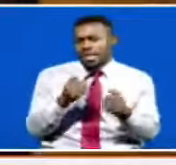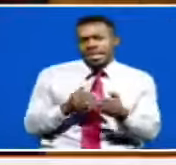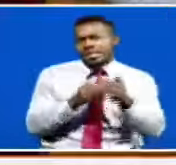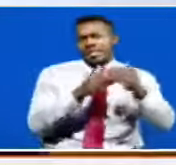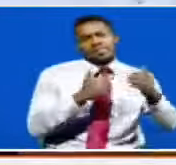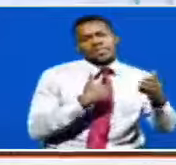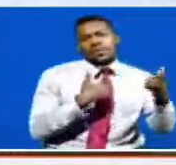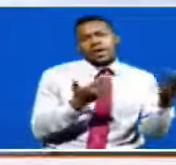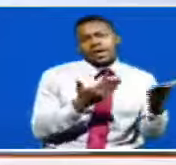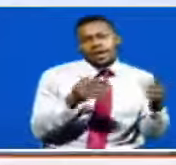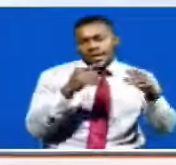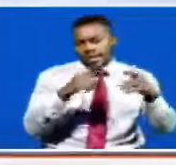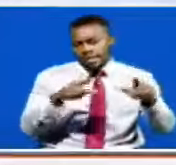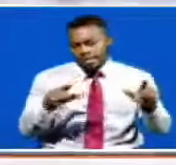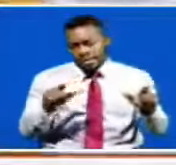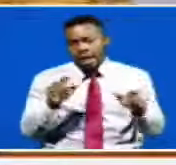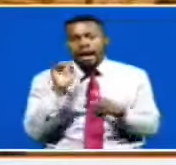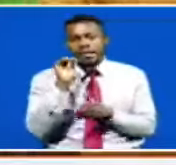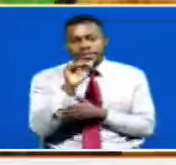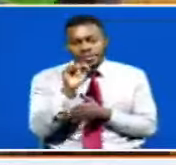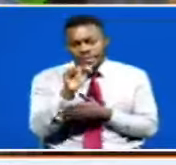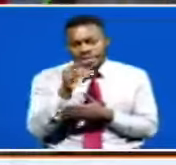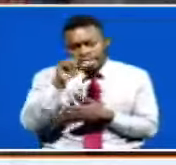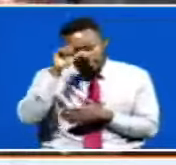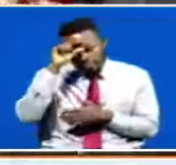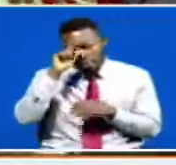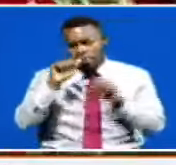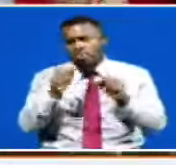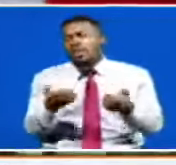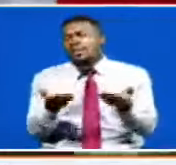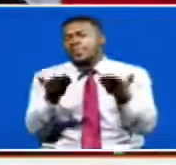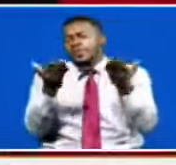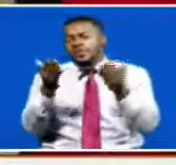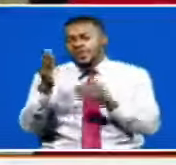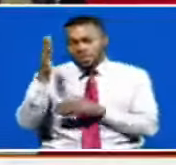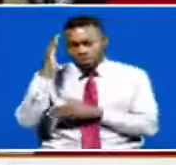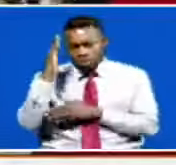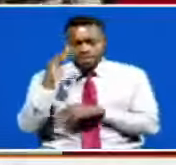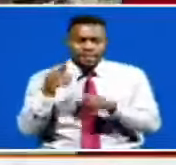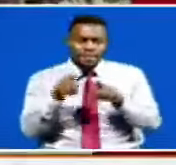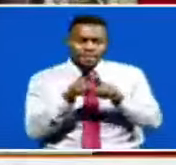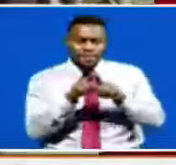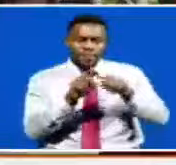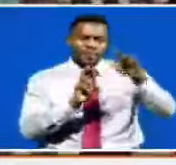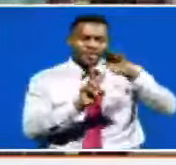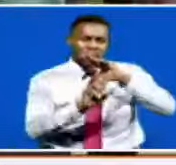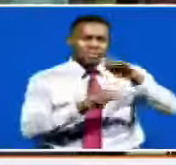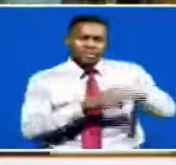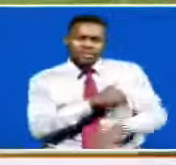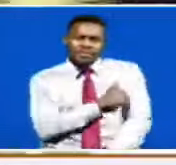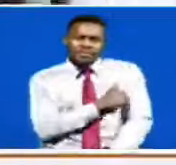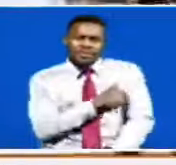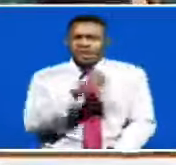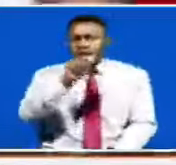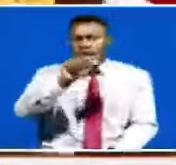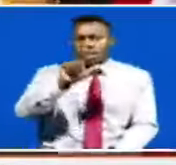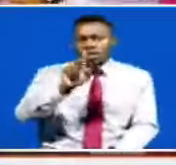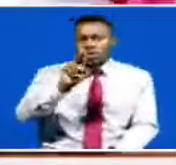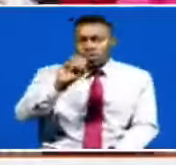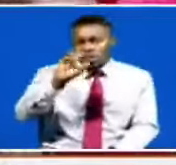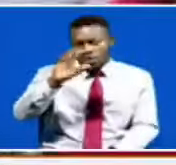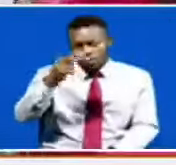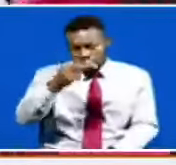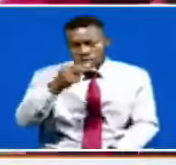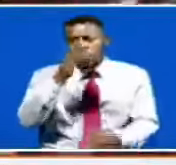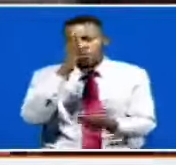calling for quick intervention from security organs. The area assistant chief Shadrack Oloch confirmed the incidents and